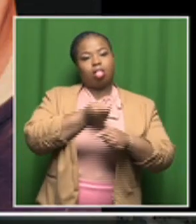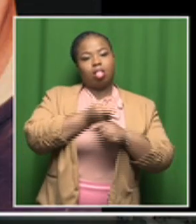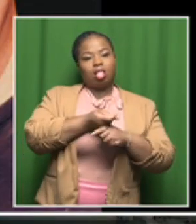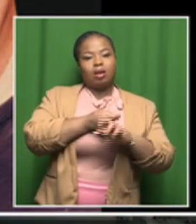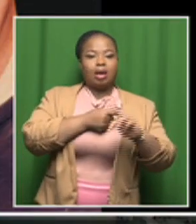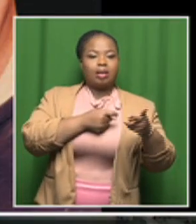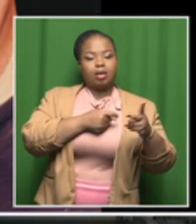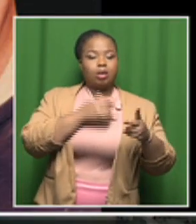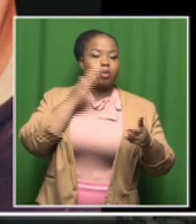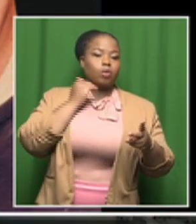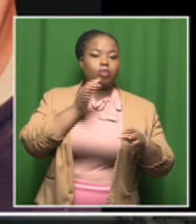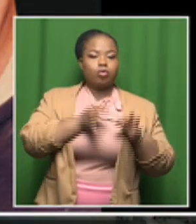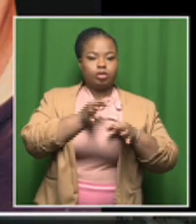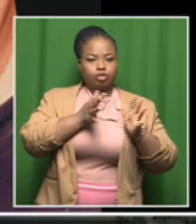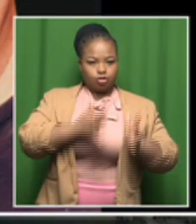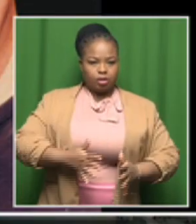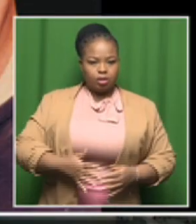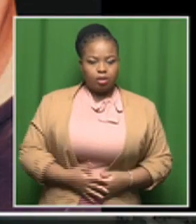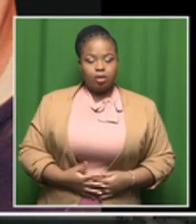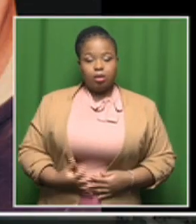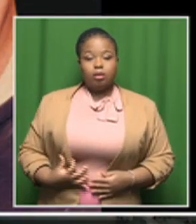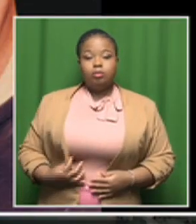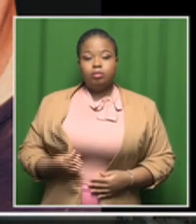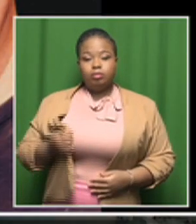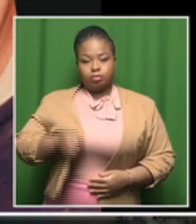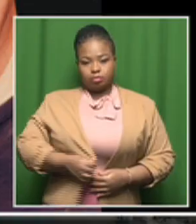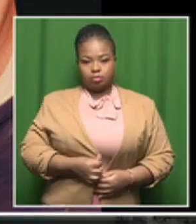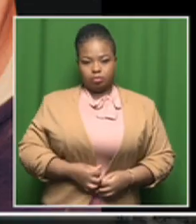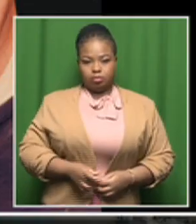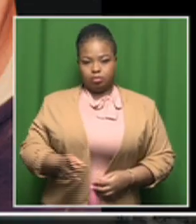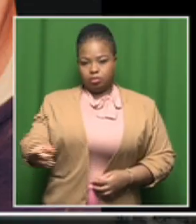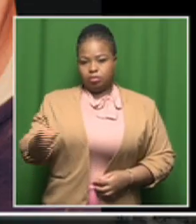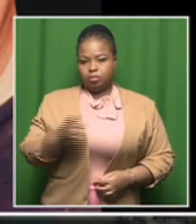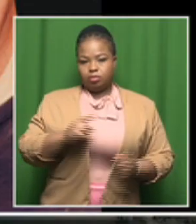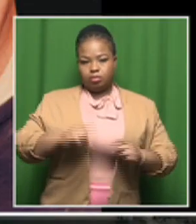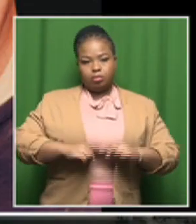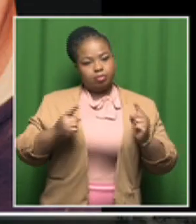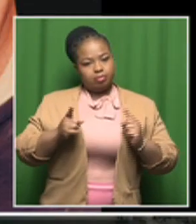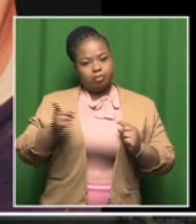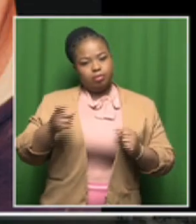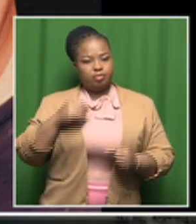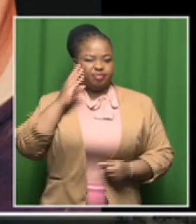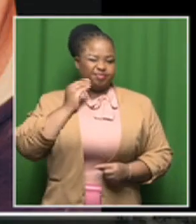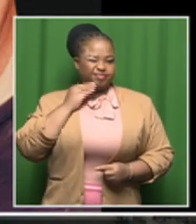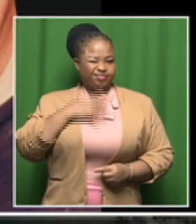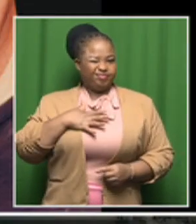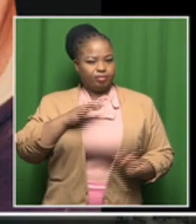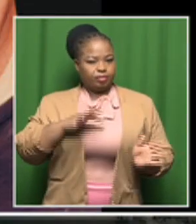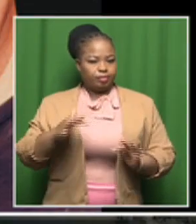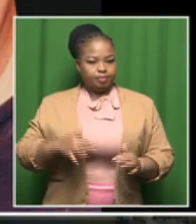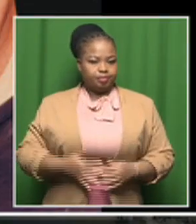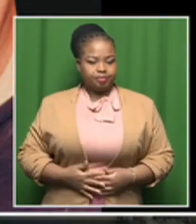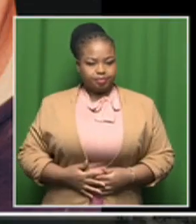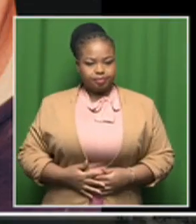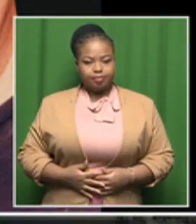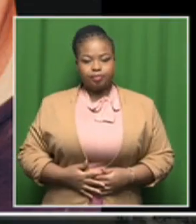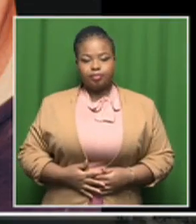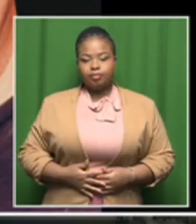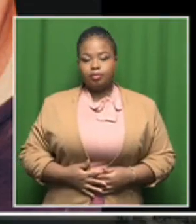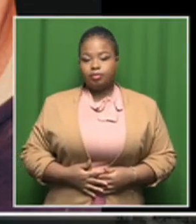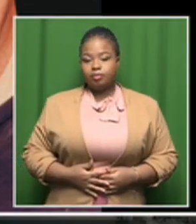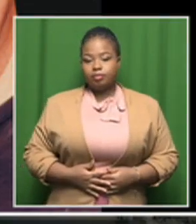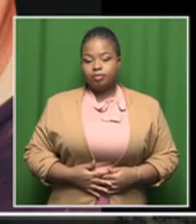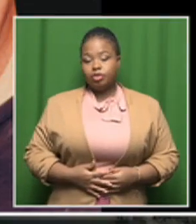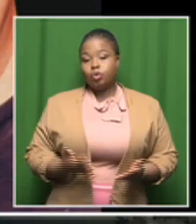But now you come in, and it is a different landscape. It's very, very different. What was that like, and what has it been like, and what is it